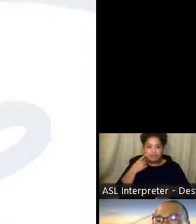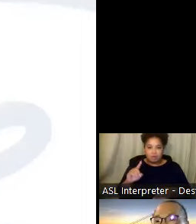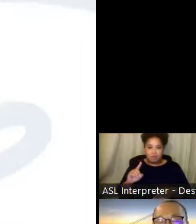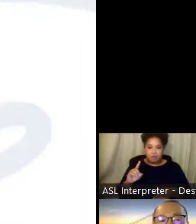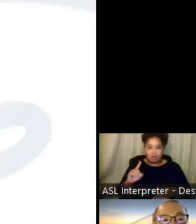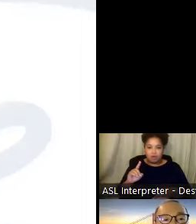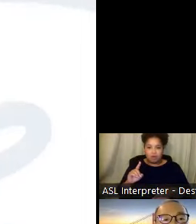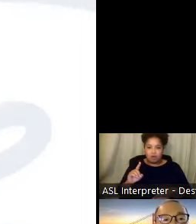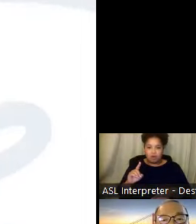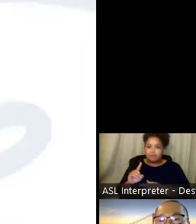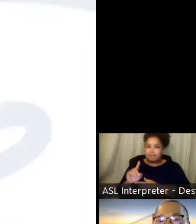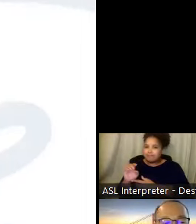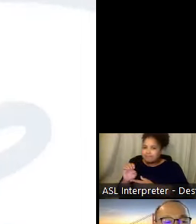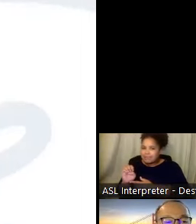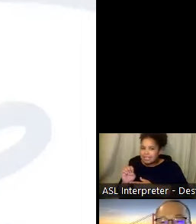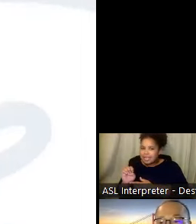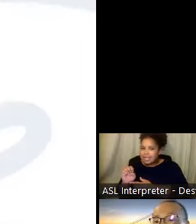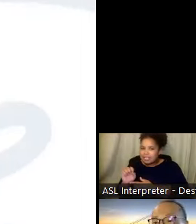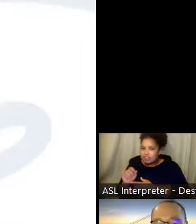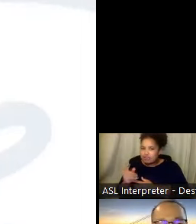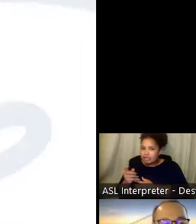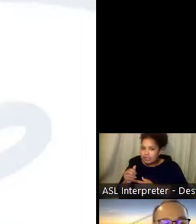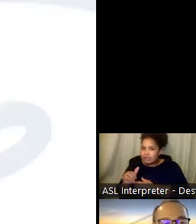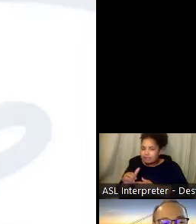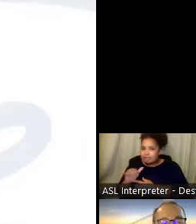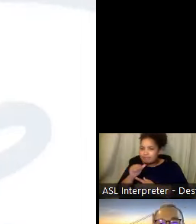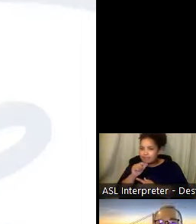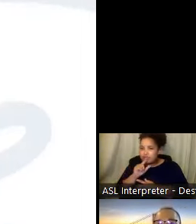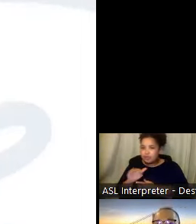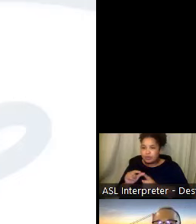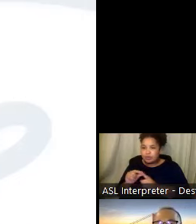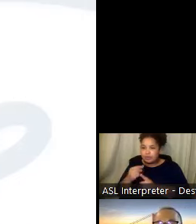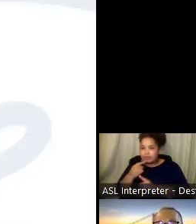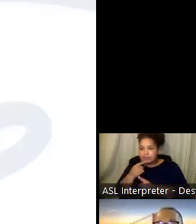with an overview and an update. So over to you.